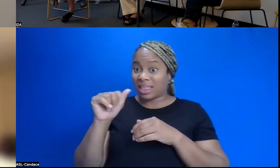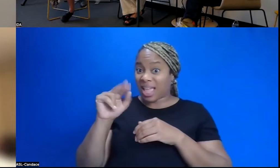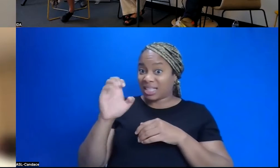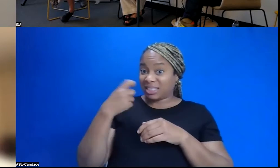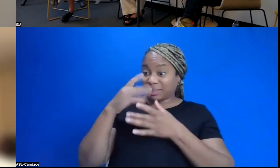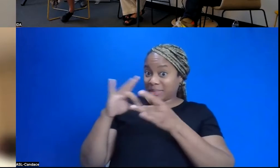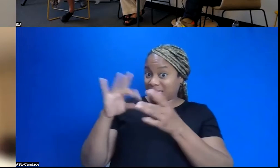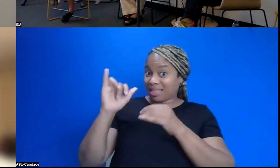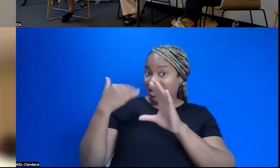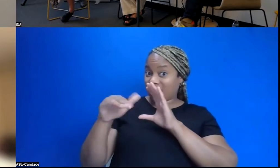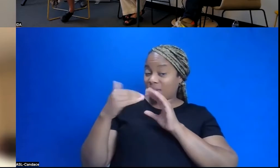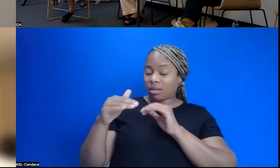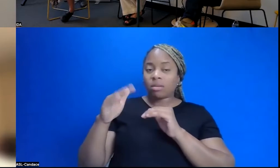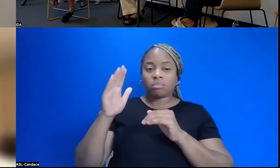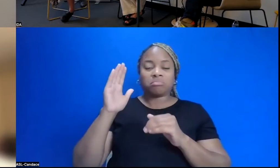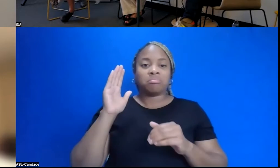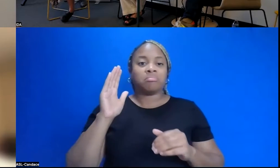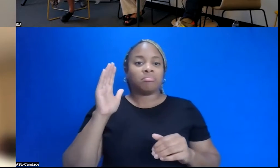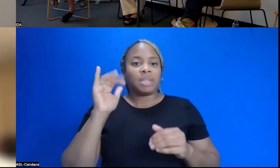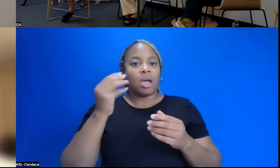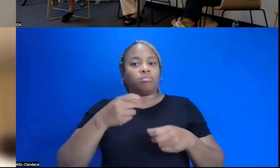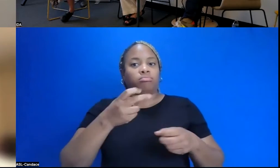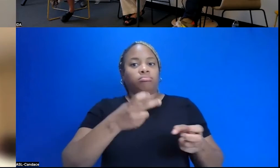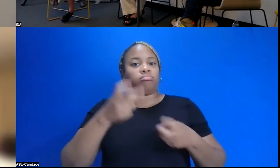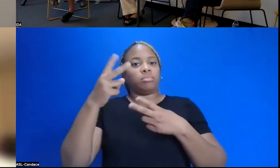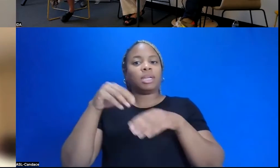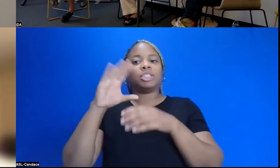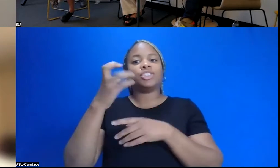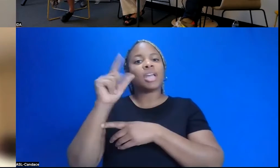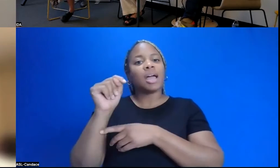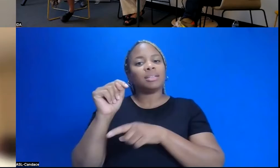mentioned will is up now in the chat